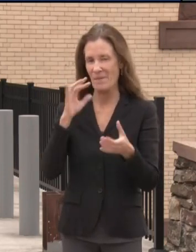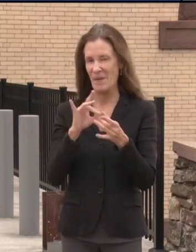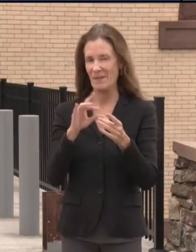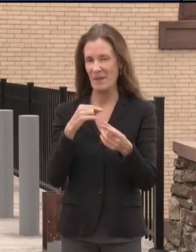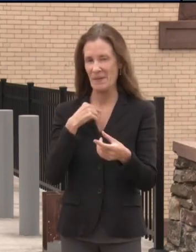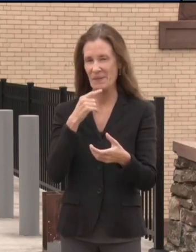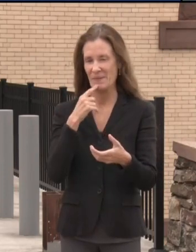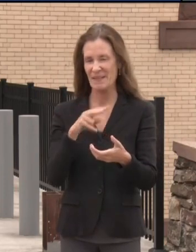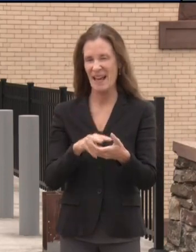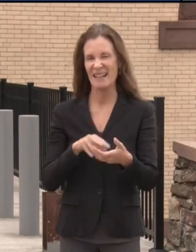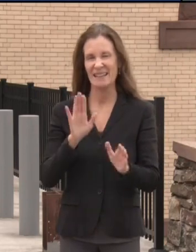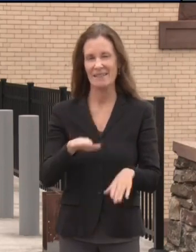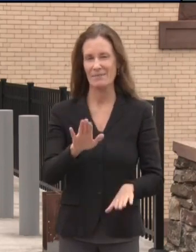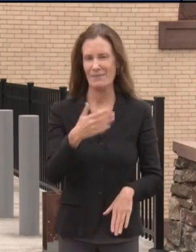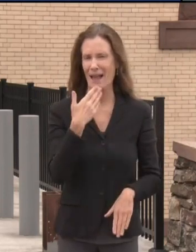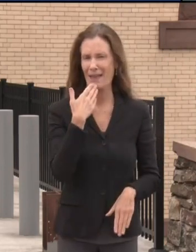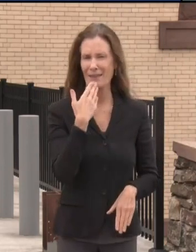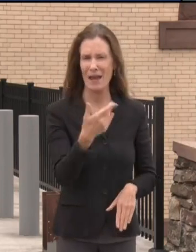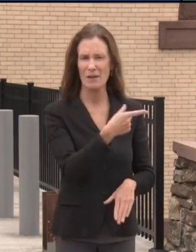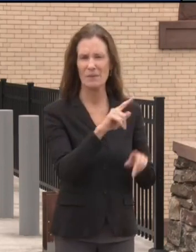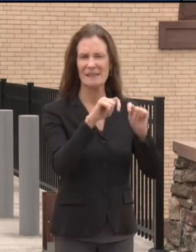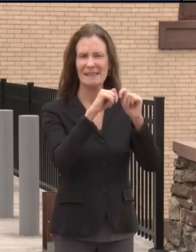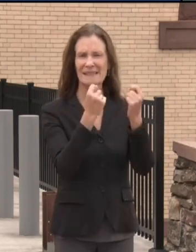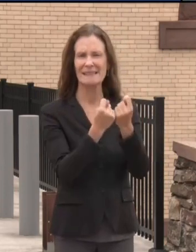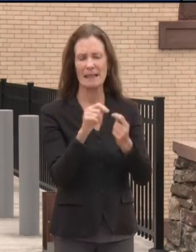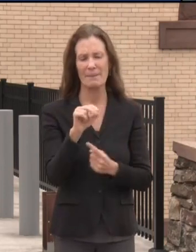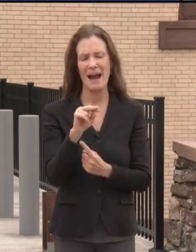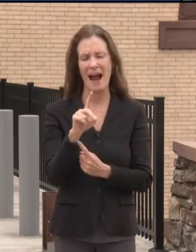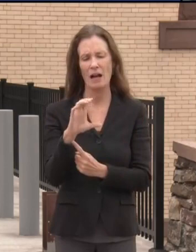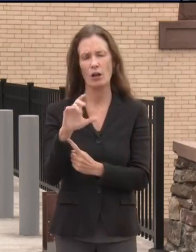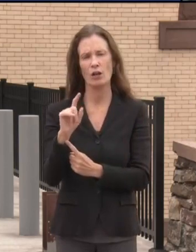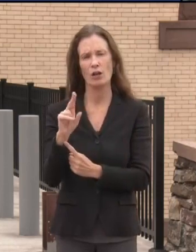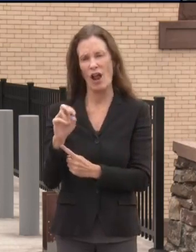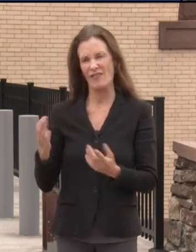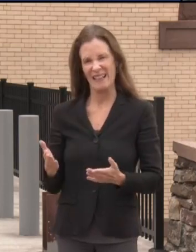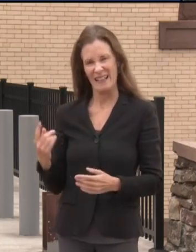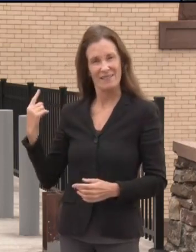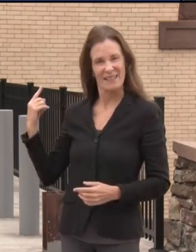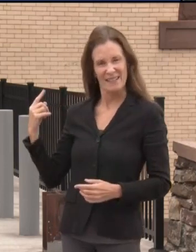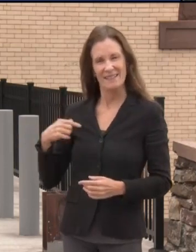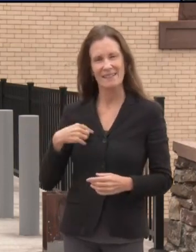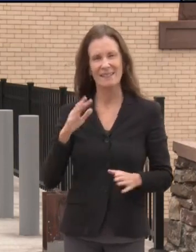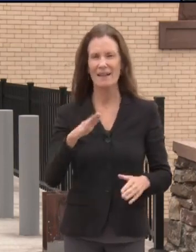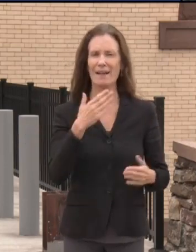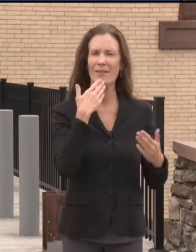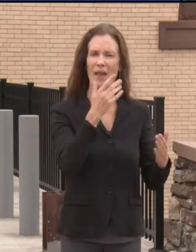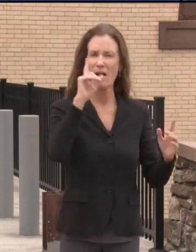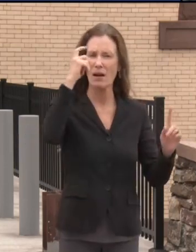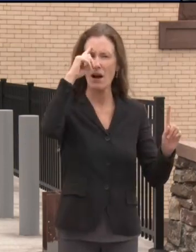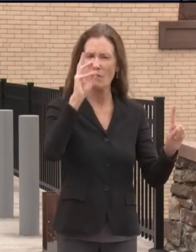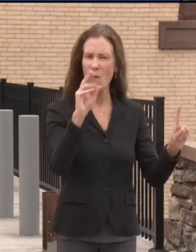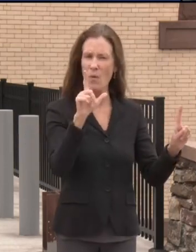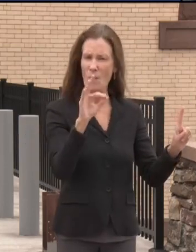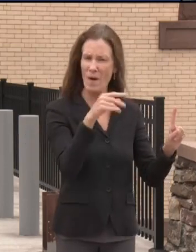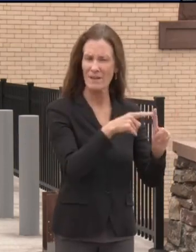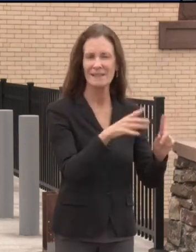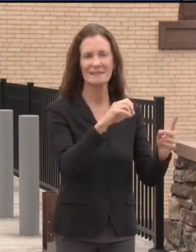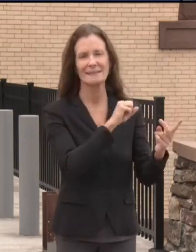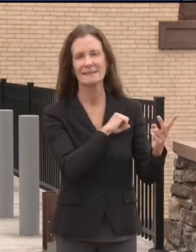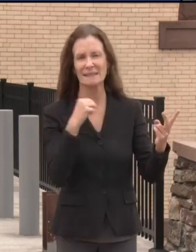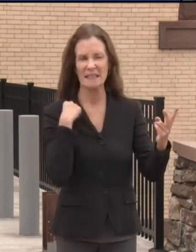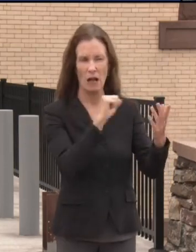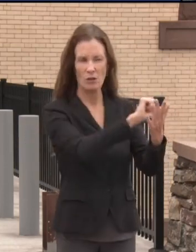here. And to Governor Wolf, thank you so much. Senator Hughes, Senator Collette, Senator Iovino, Representative